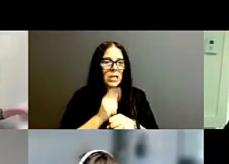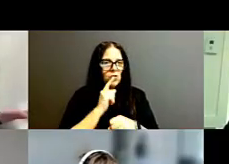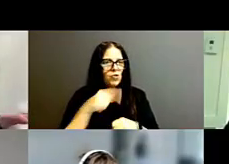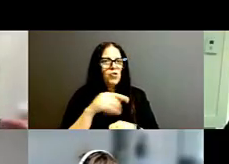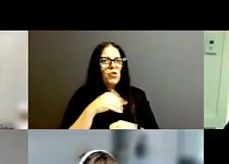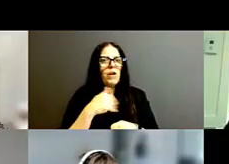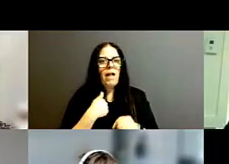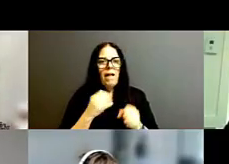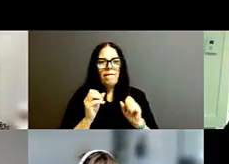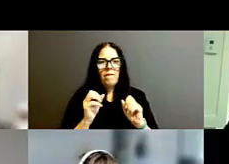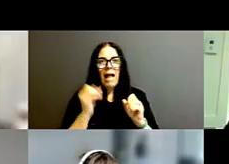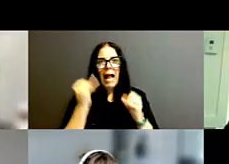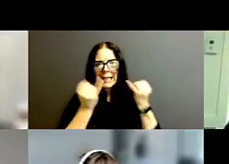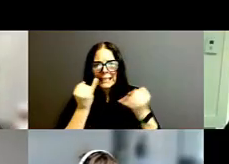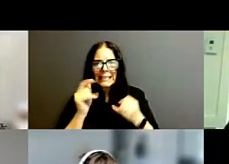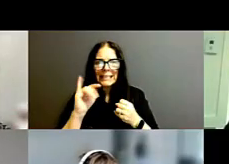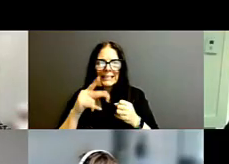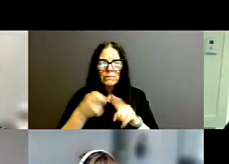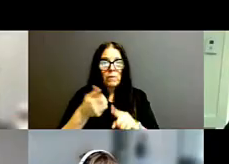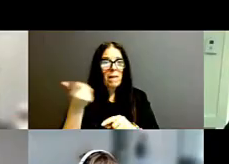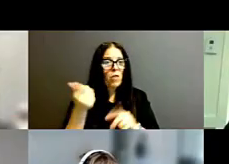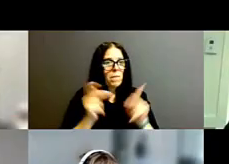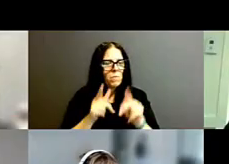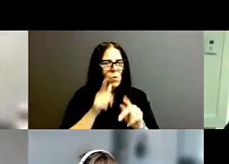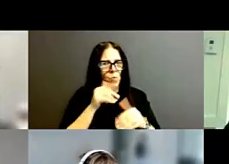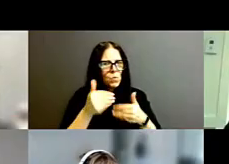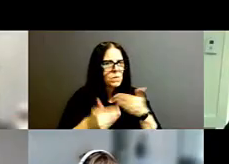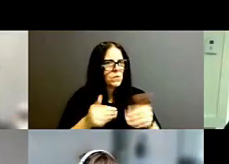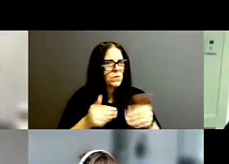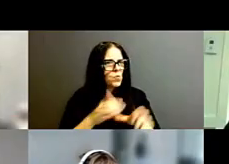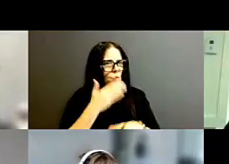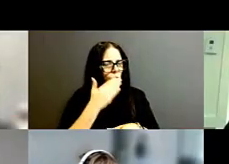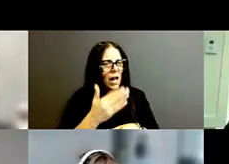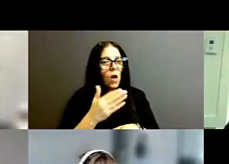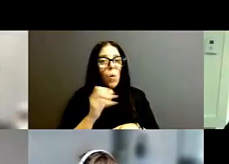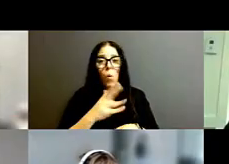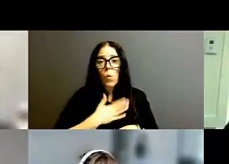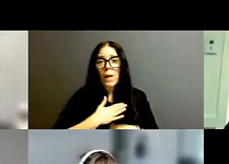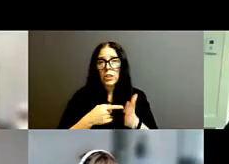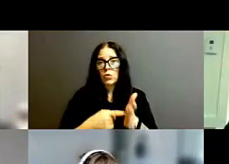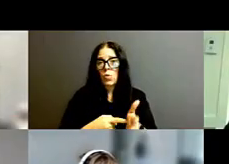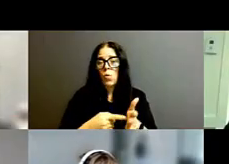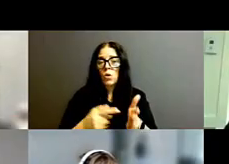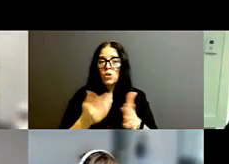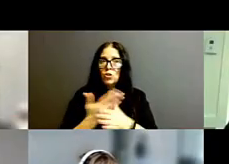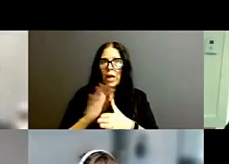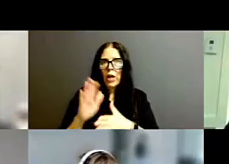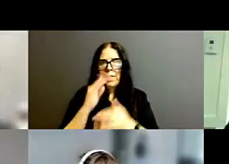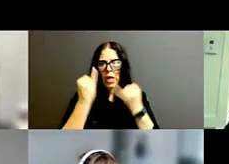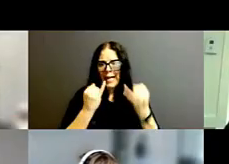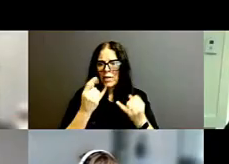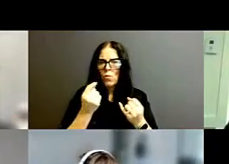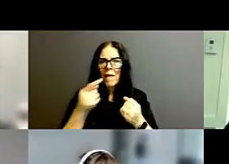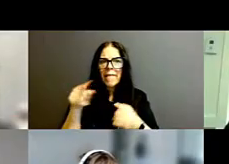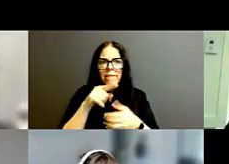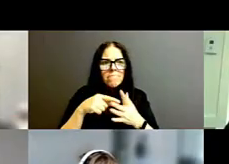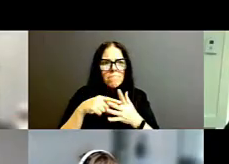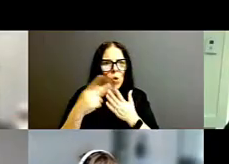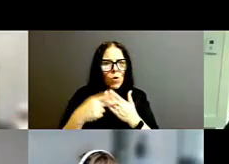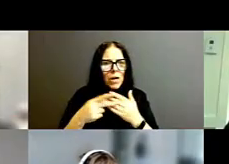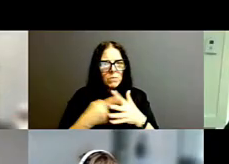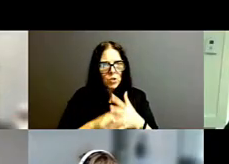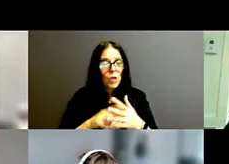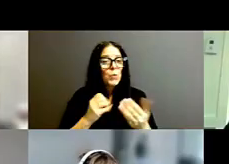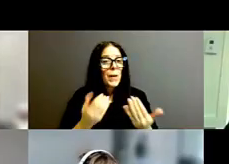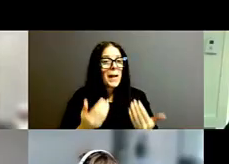from others who are doing it well or who are willing to share with us some of the new initiatives that they have started. So